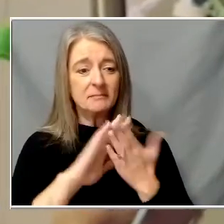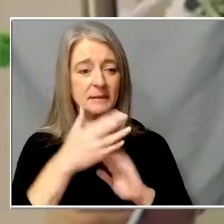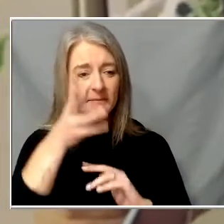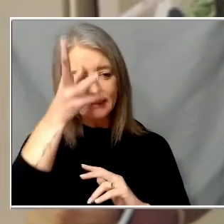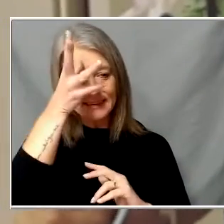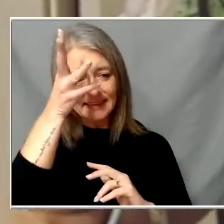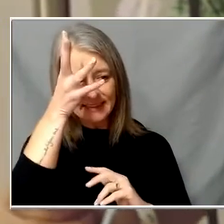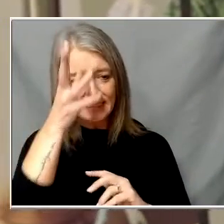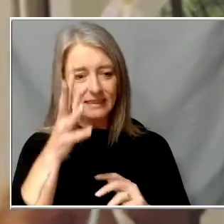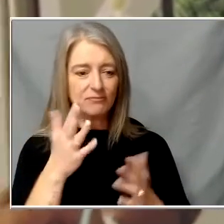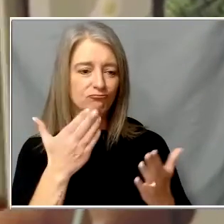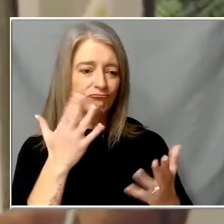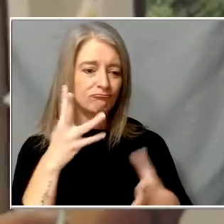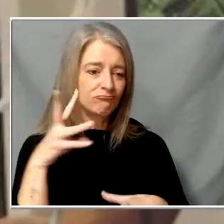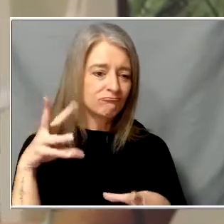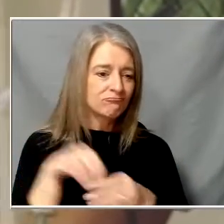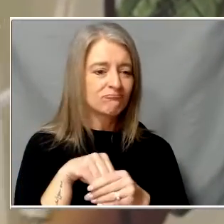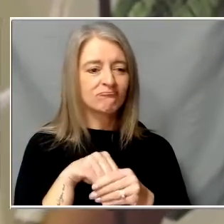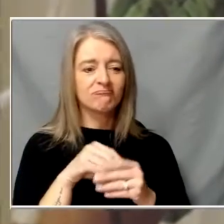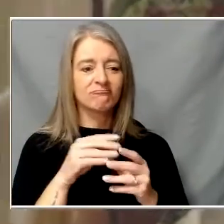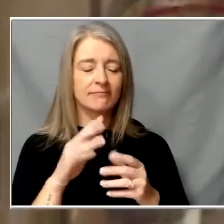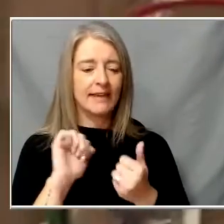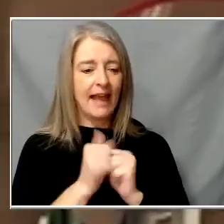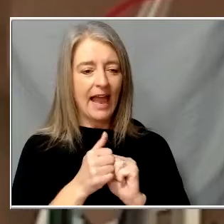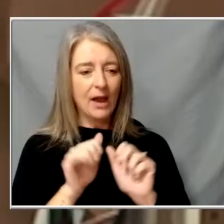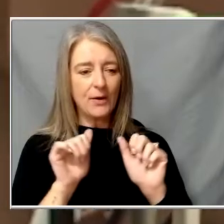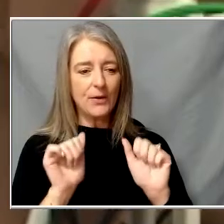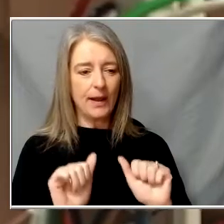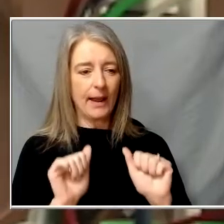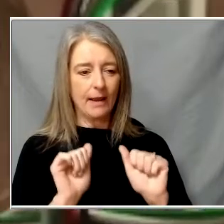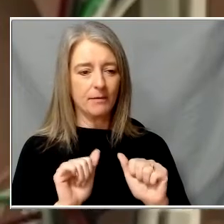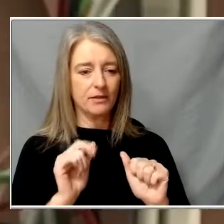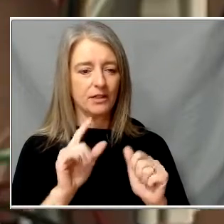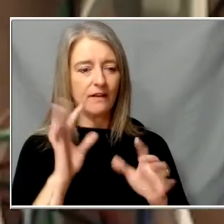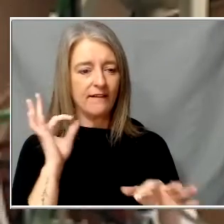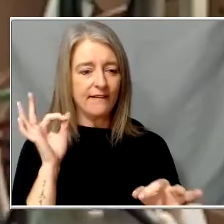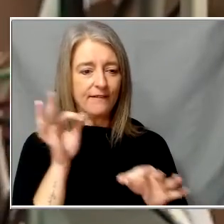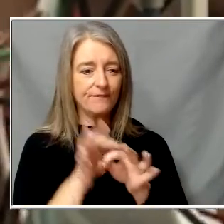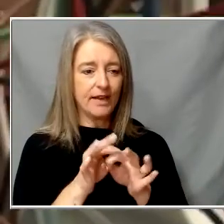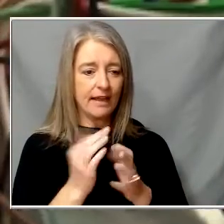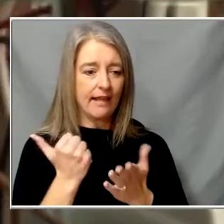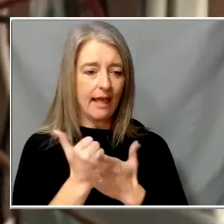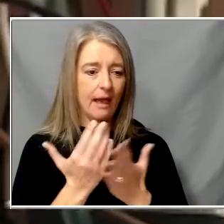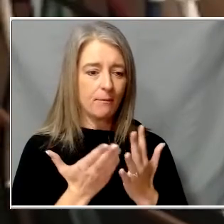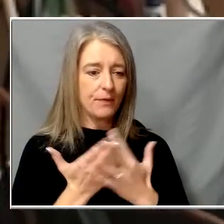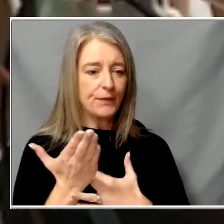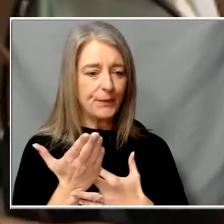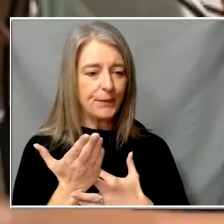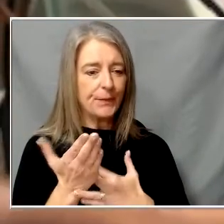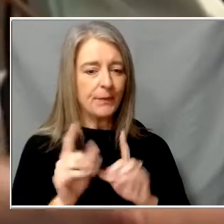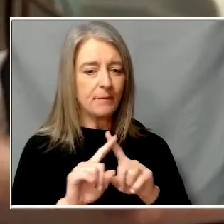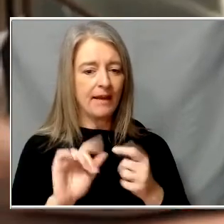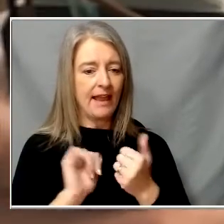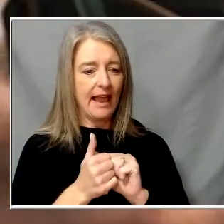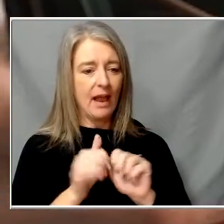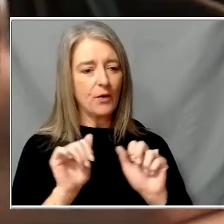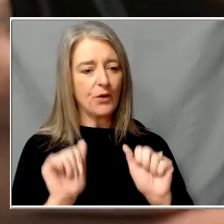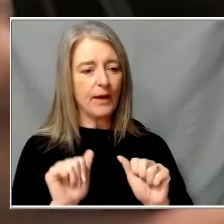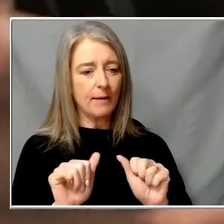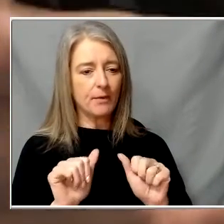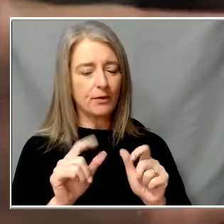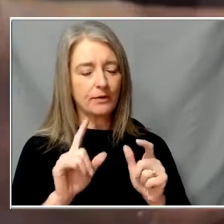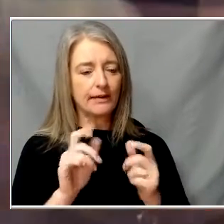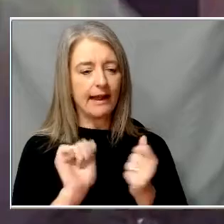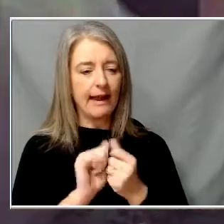being present. How were you able, I know that your faith carries you through, Austin, but how were you able, and how important